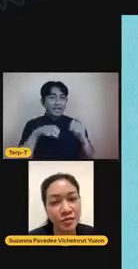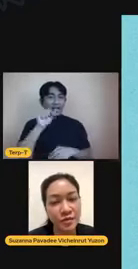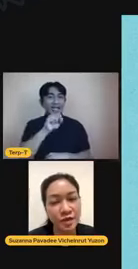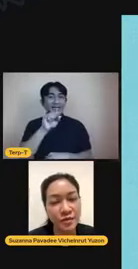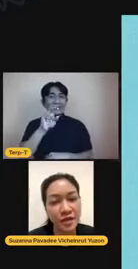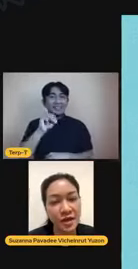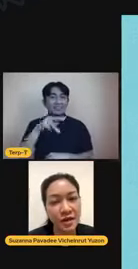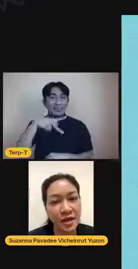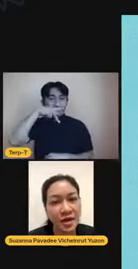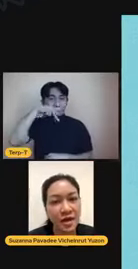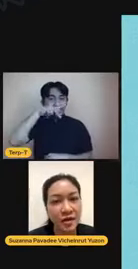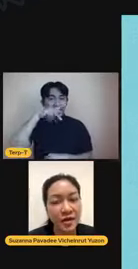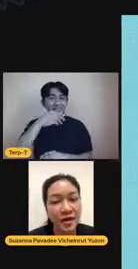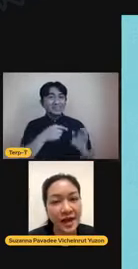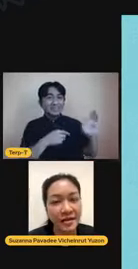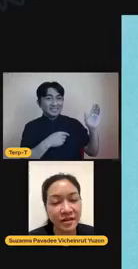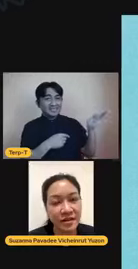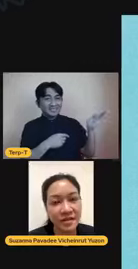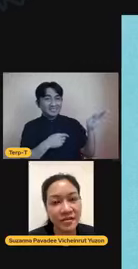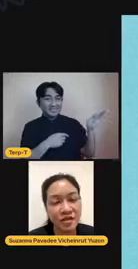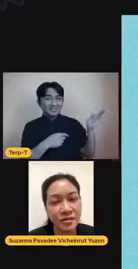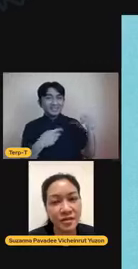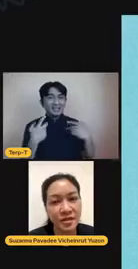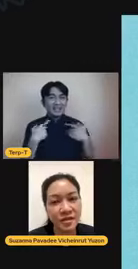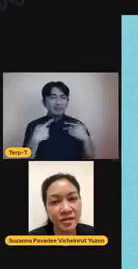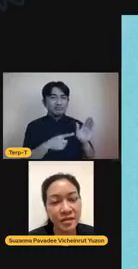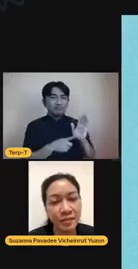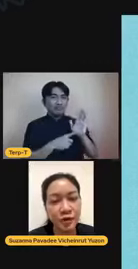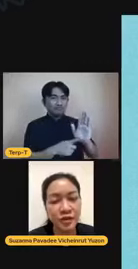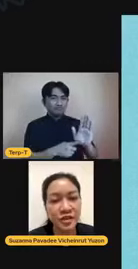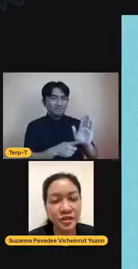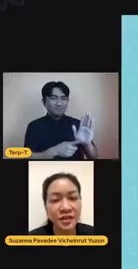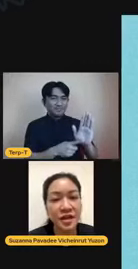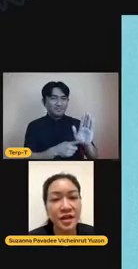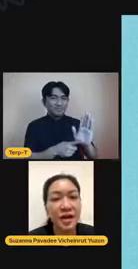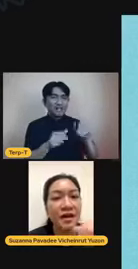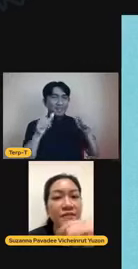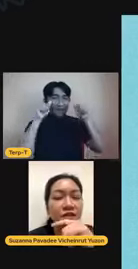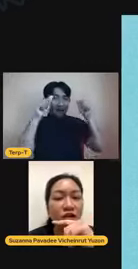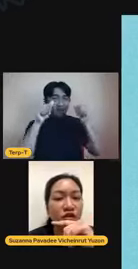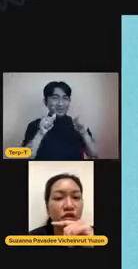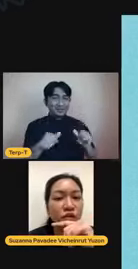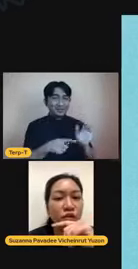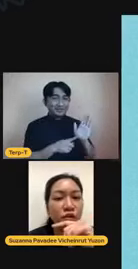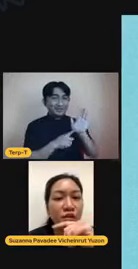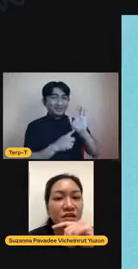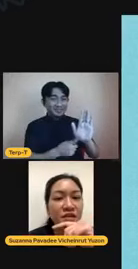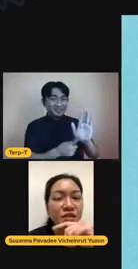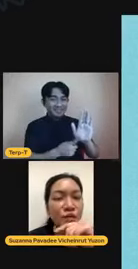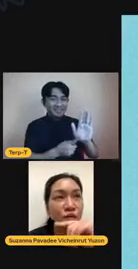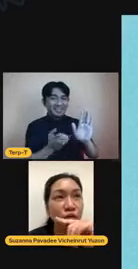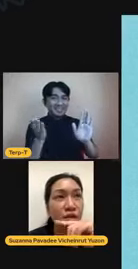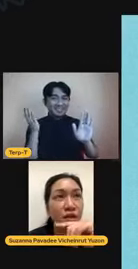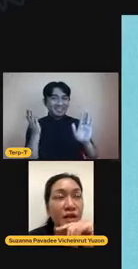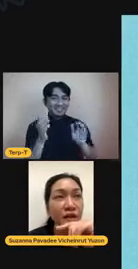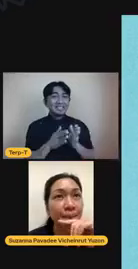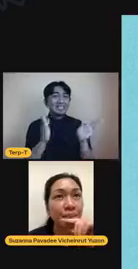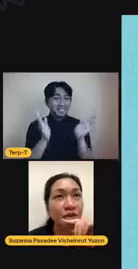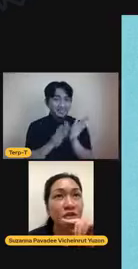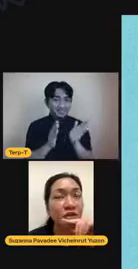the, she was on, you know, in the catalogs, she was in on the posters. She also is in